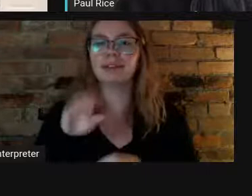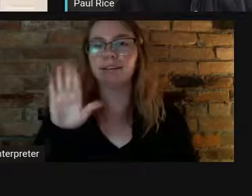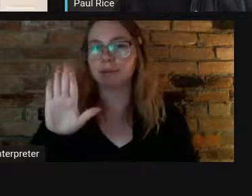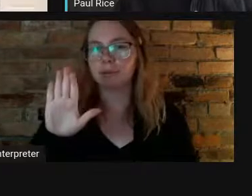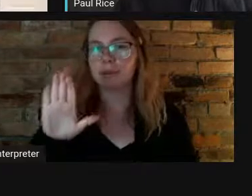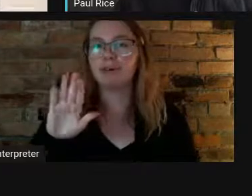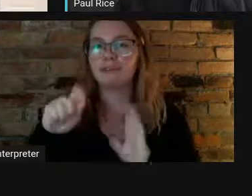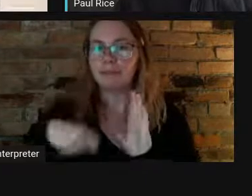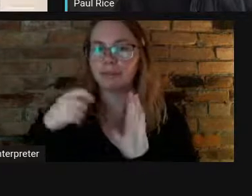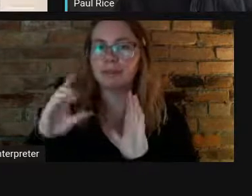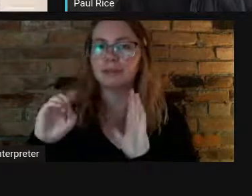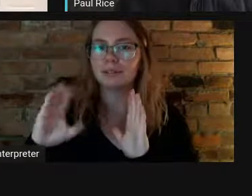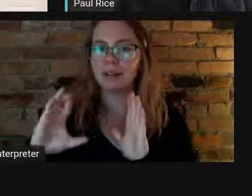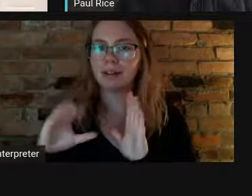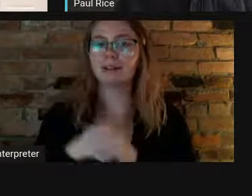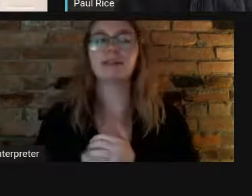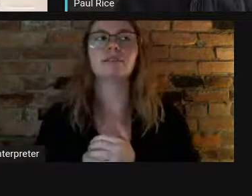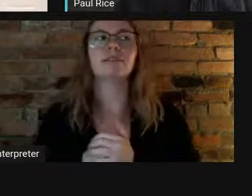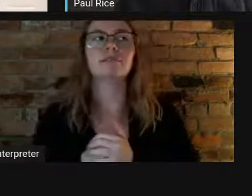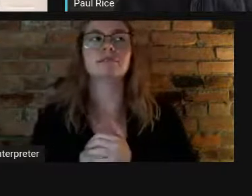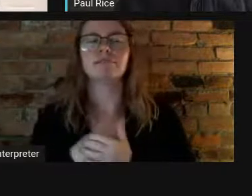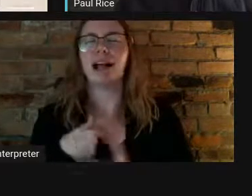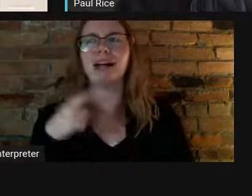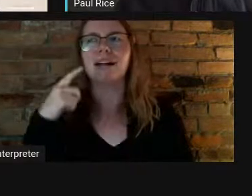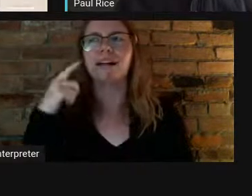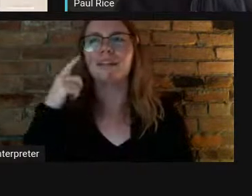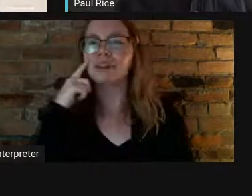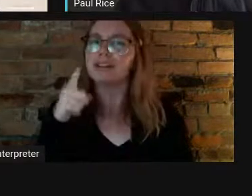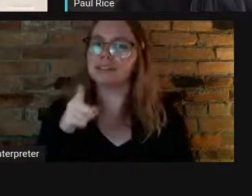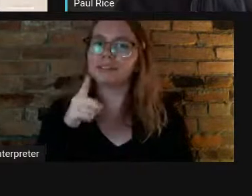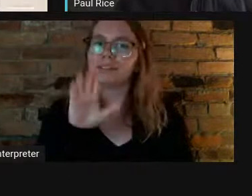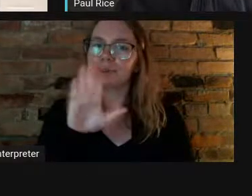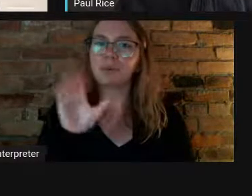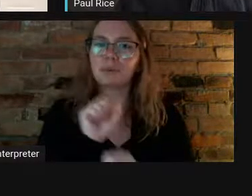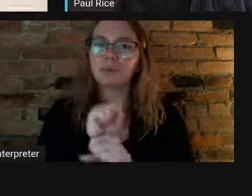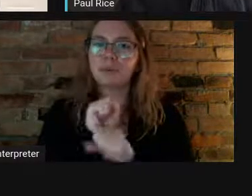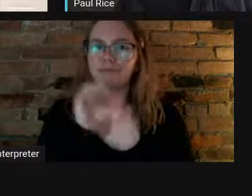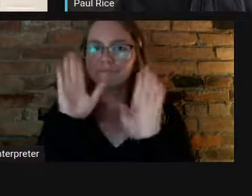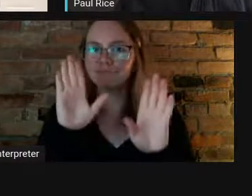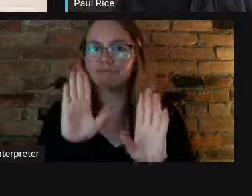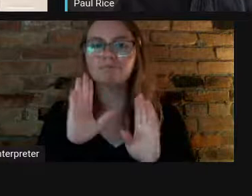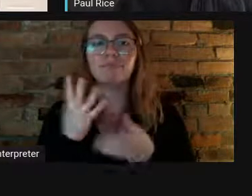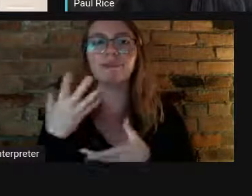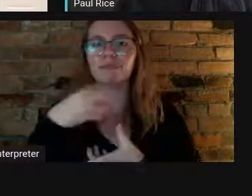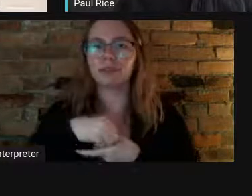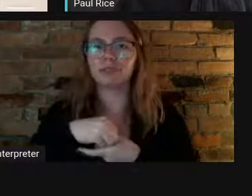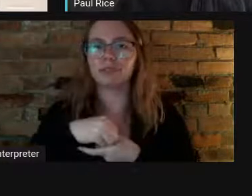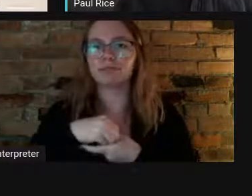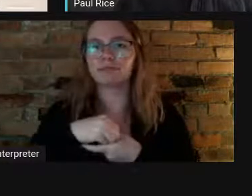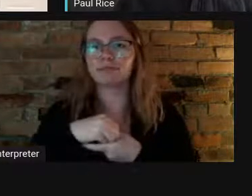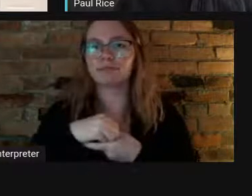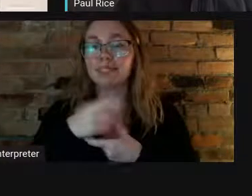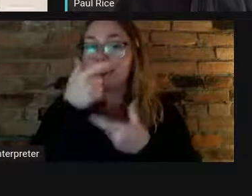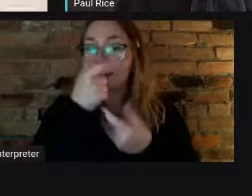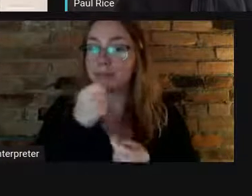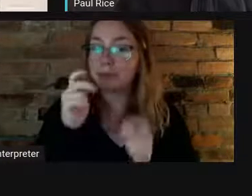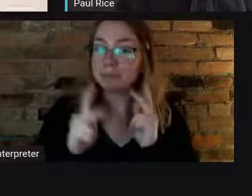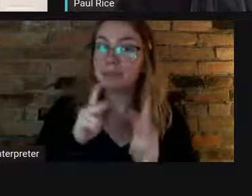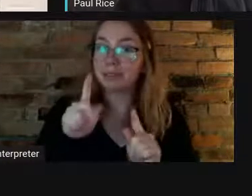in your documentary. I thought you guys did a good job in putting together interesting people as